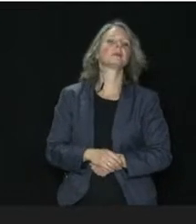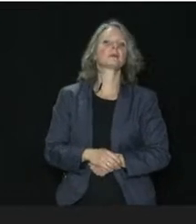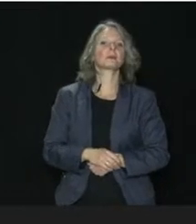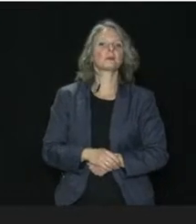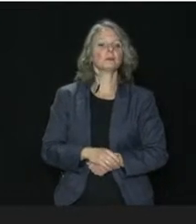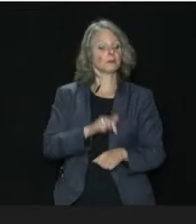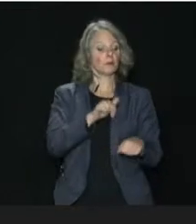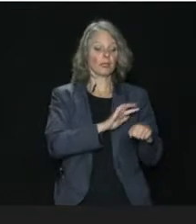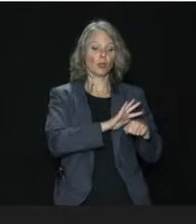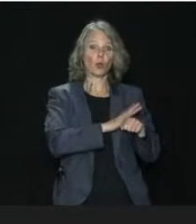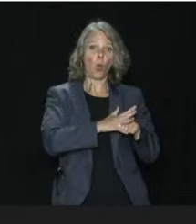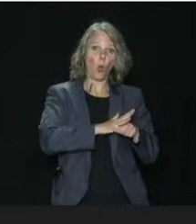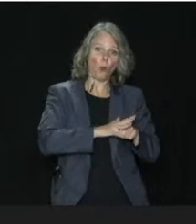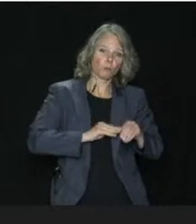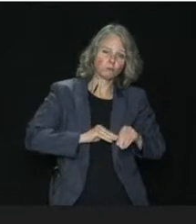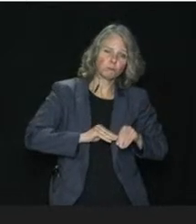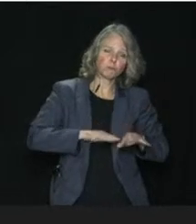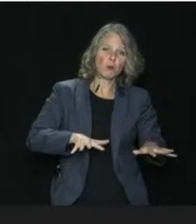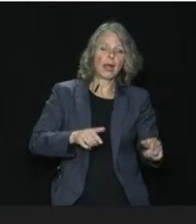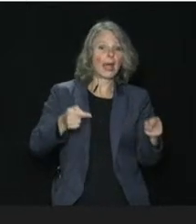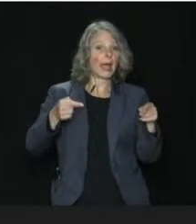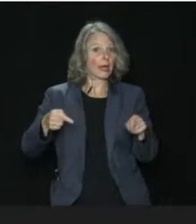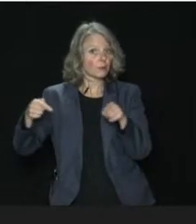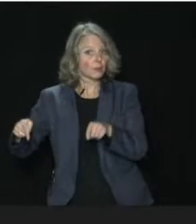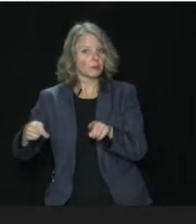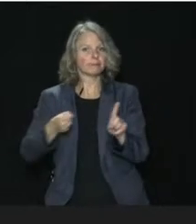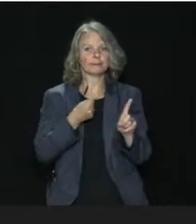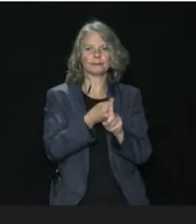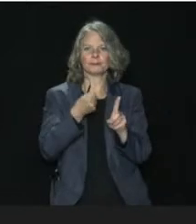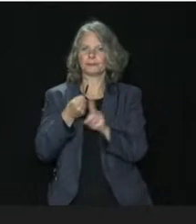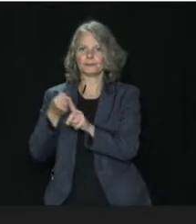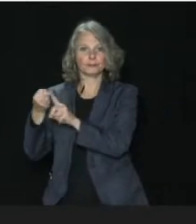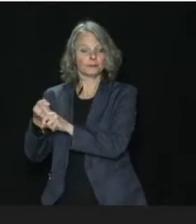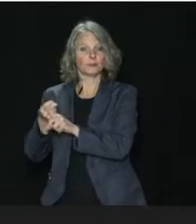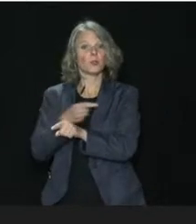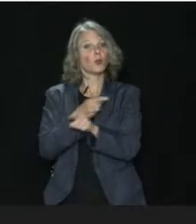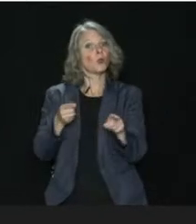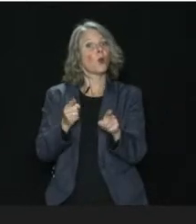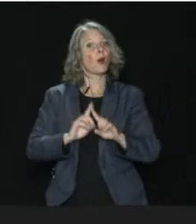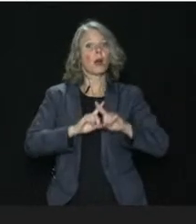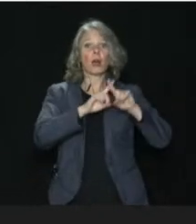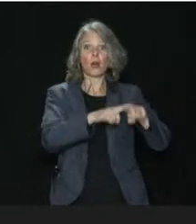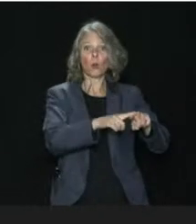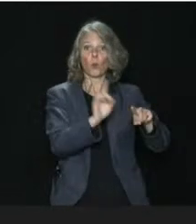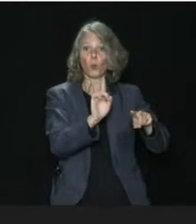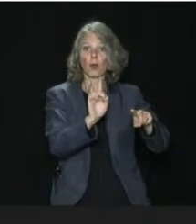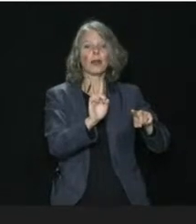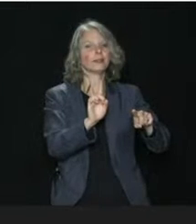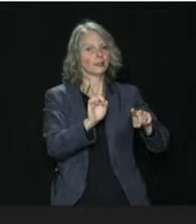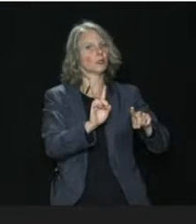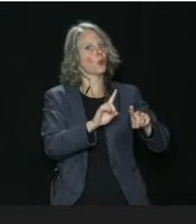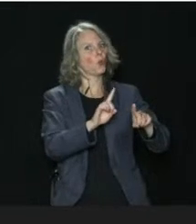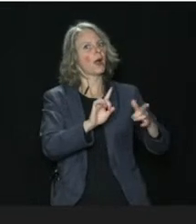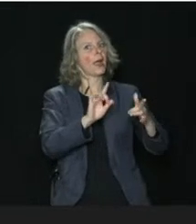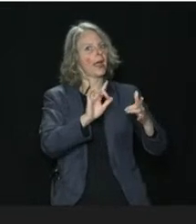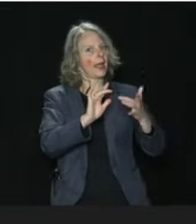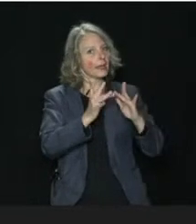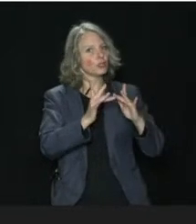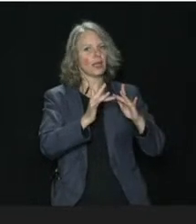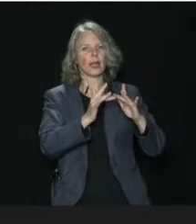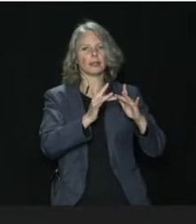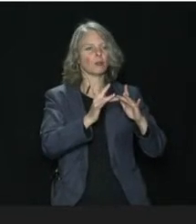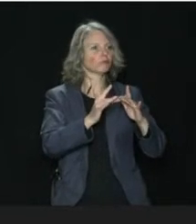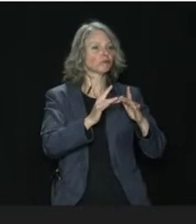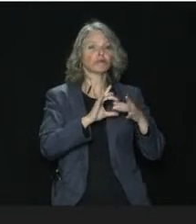Because of this pandemic, many people are depending more and more on wireless connections, whether it's for